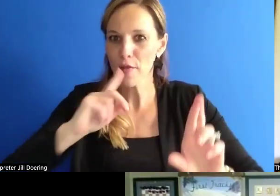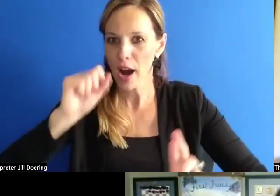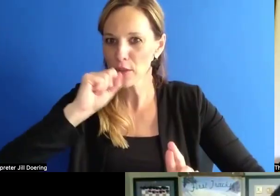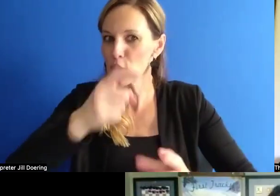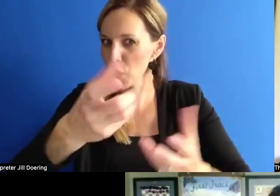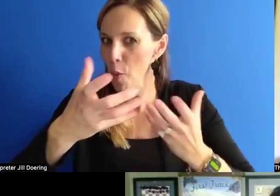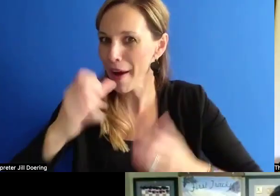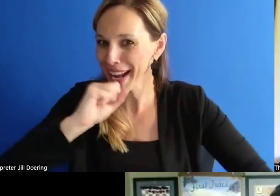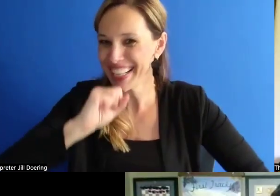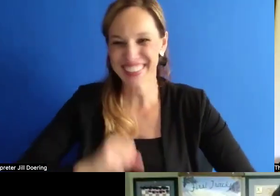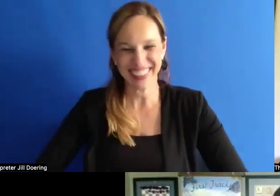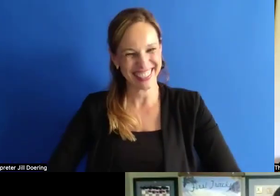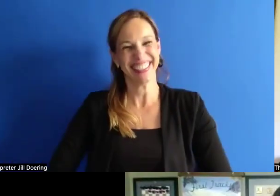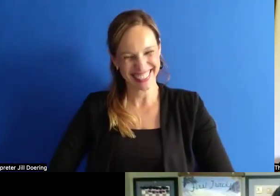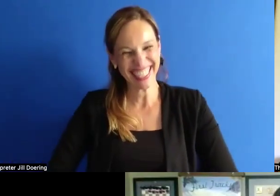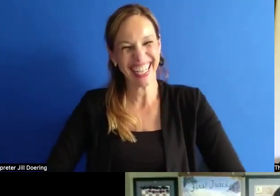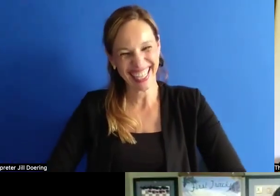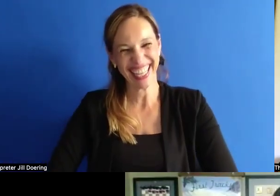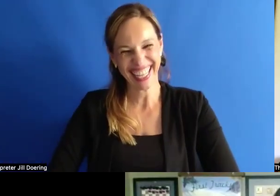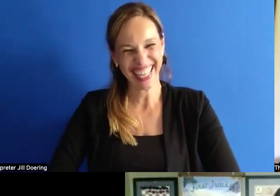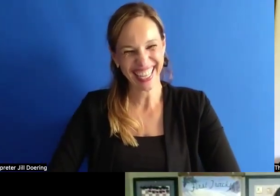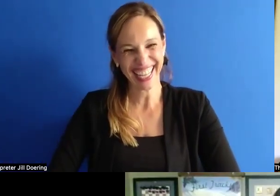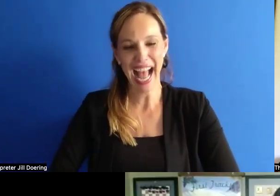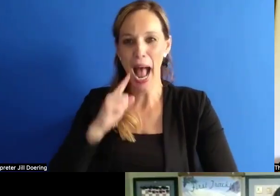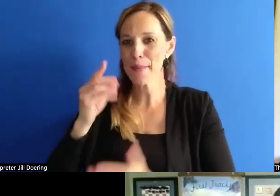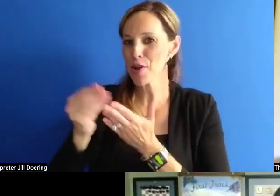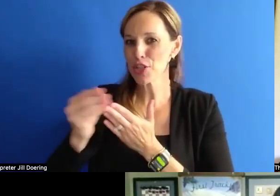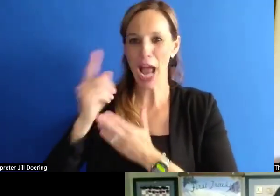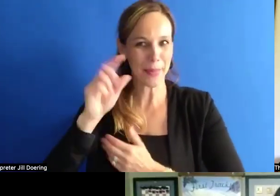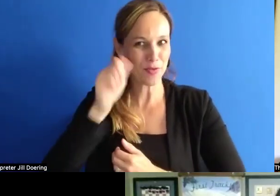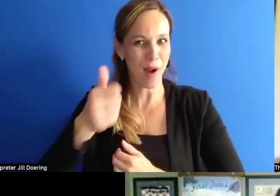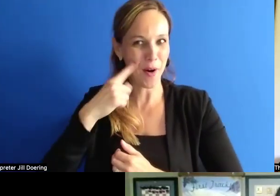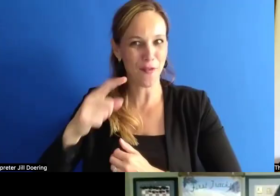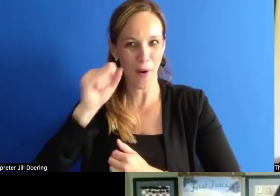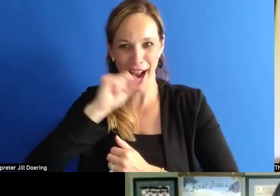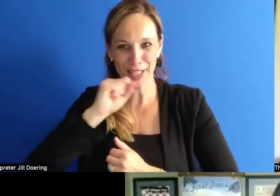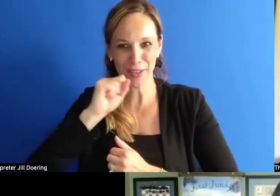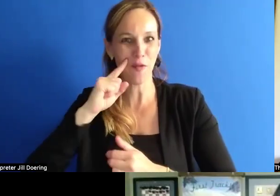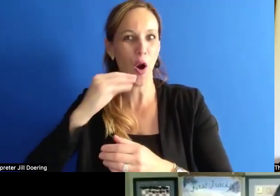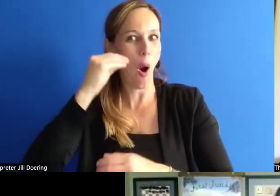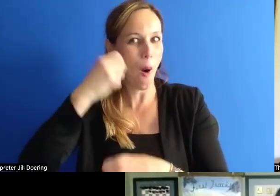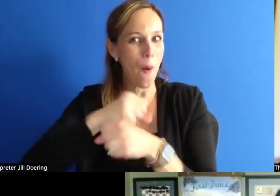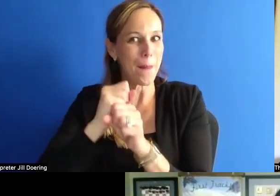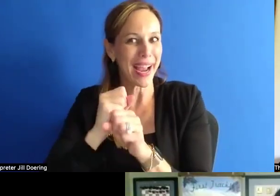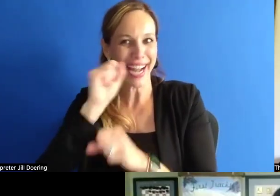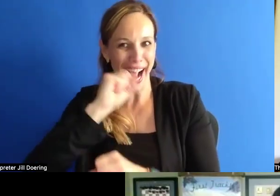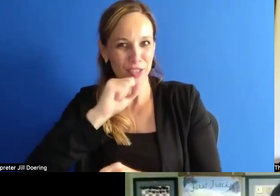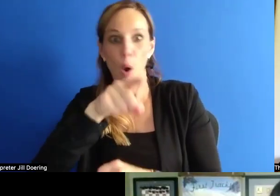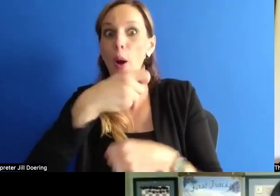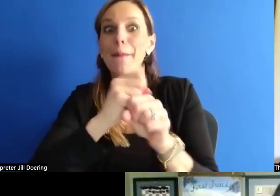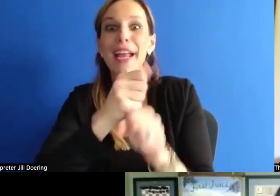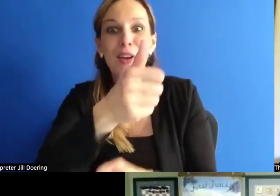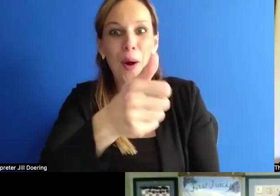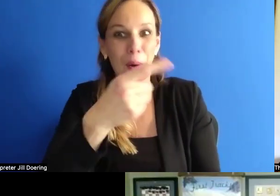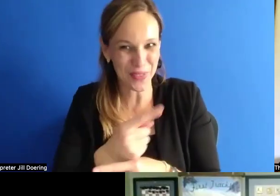want it. Definitely, I'm gonna go shop it tomorrow for all the ingredients for the homemade ice cream. Yeah, or make your own. That's the way to